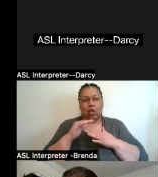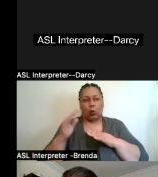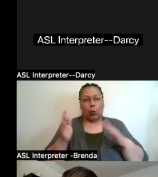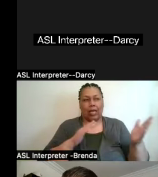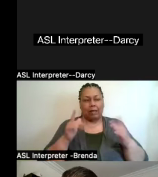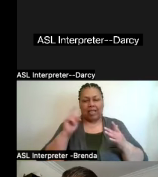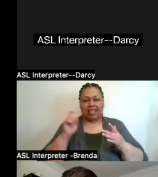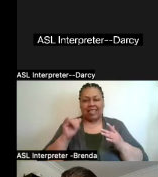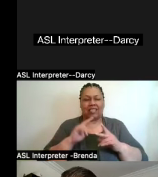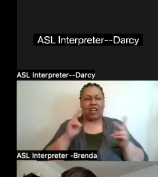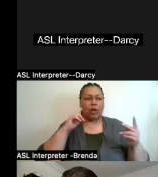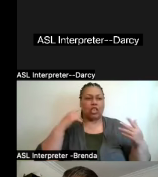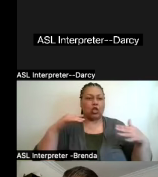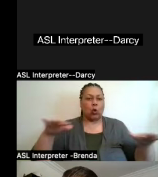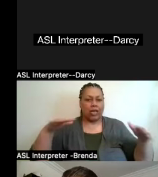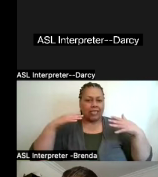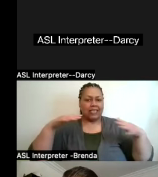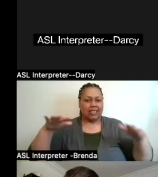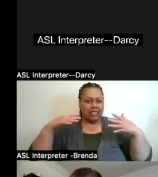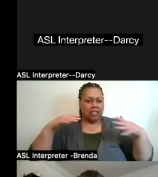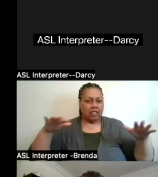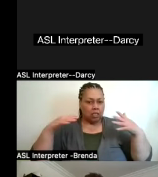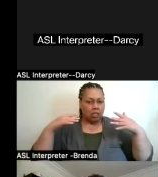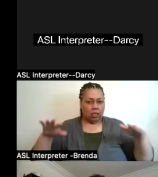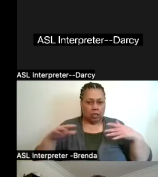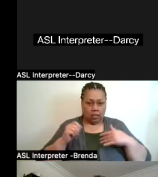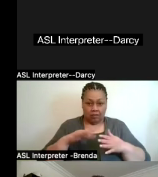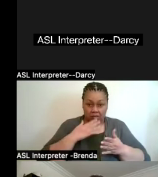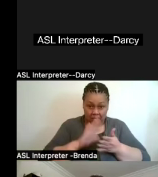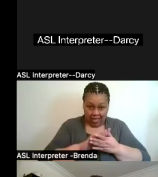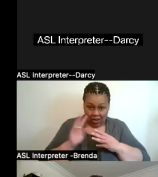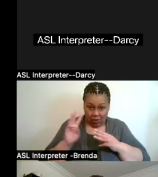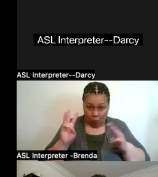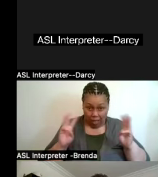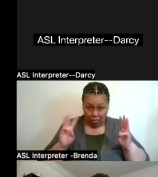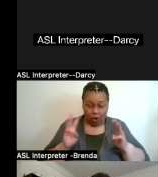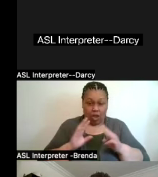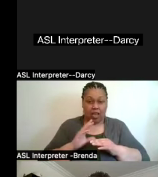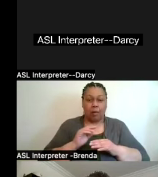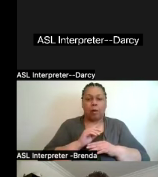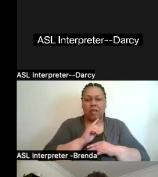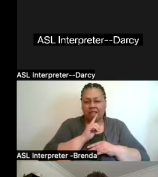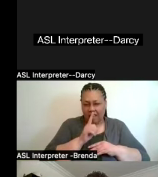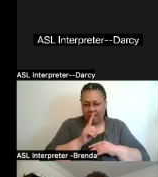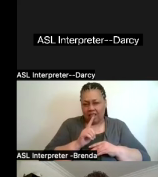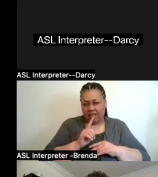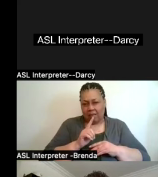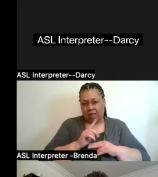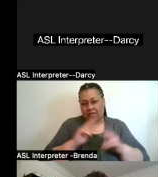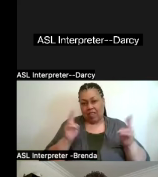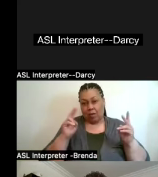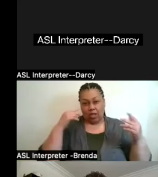noisy. So if there's bad weather and it'll be really noisy, which means it's harder for